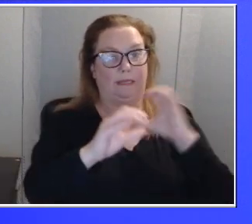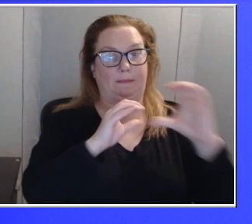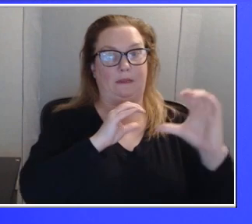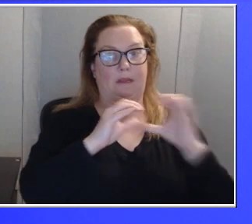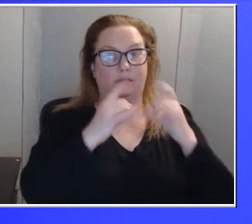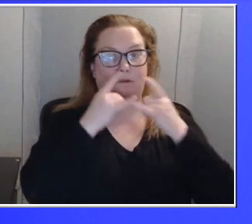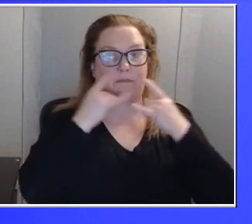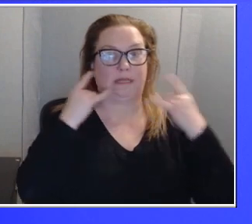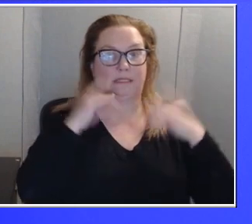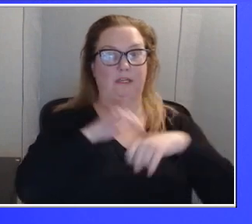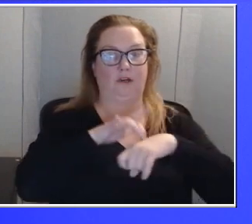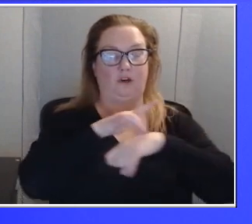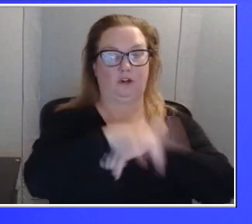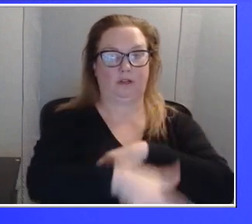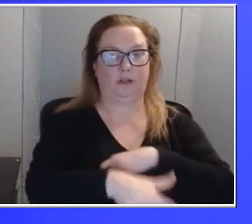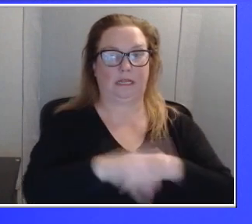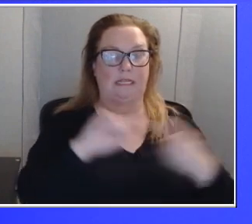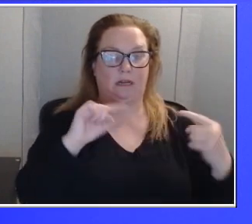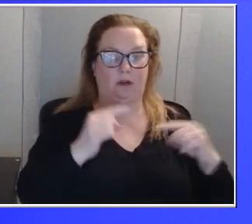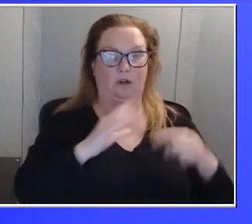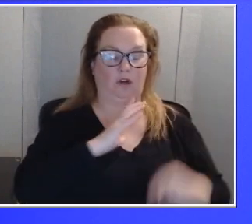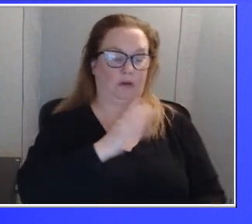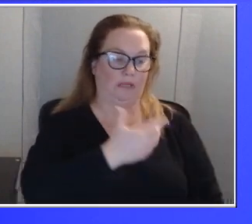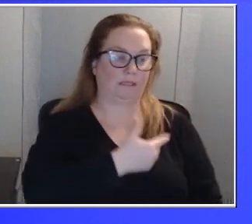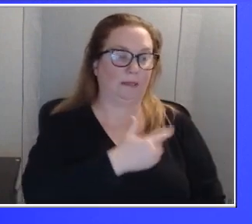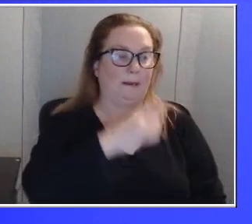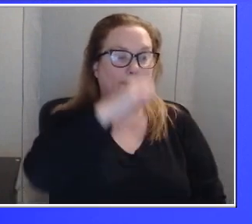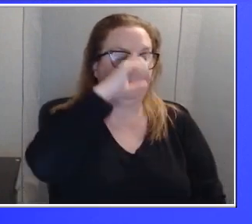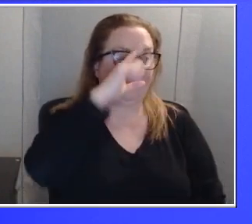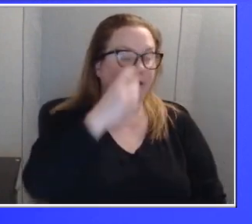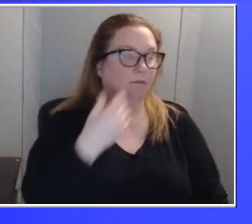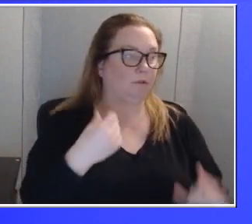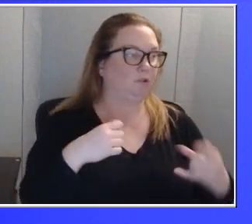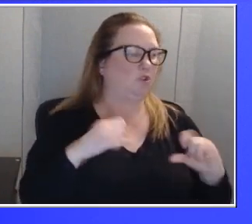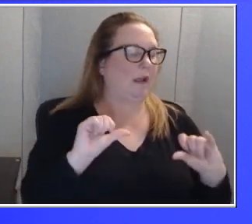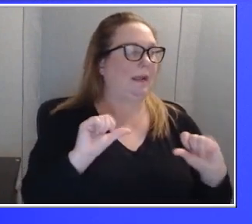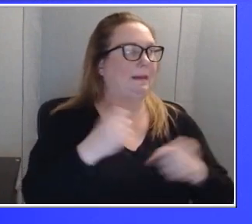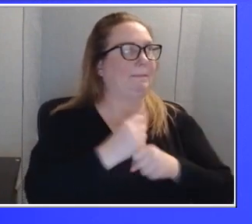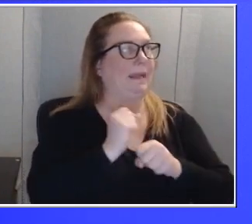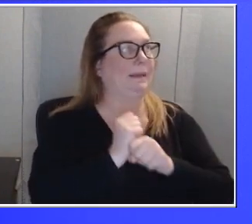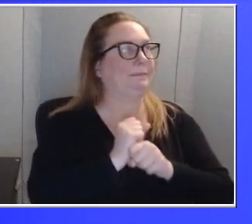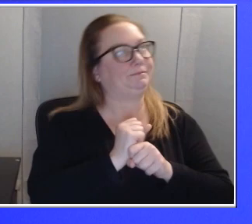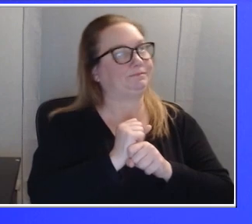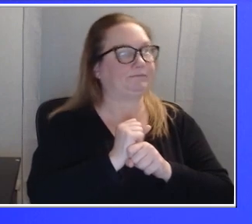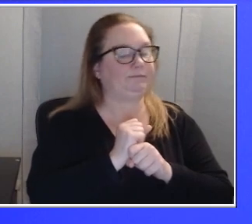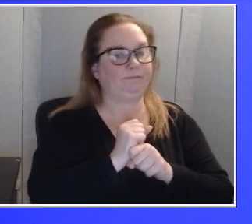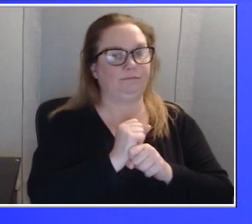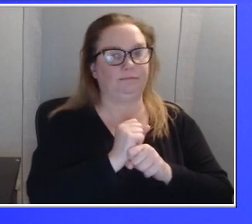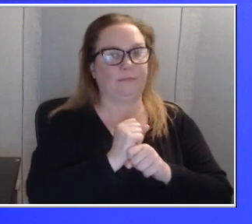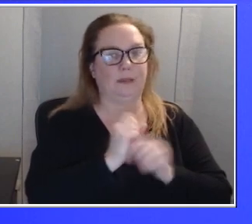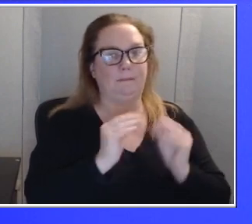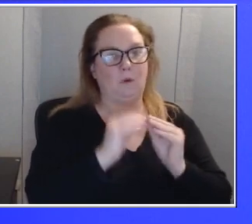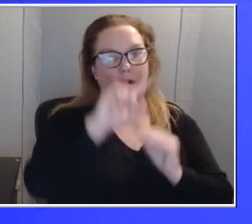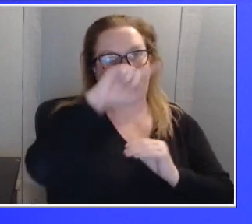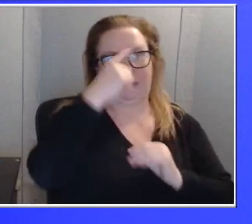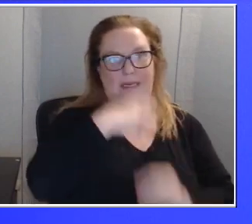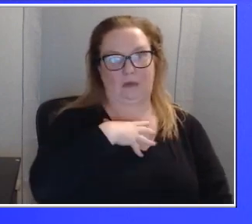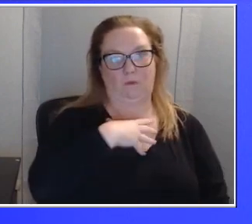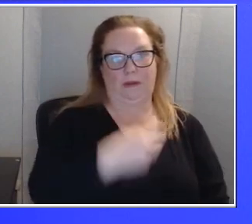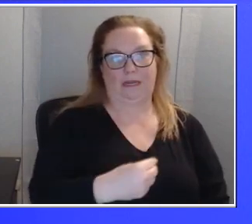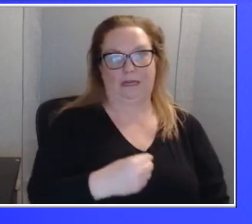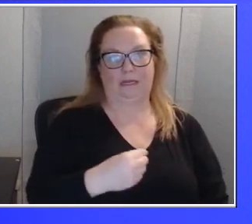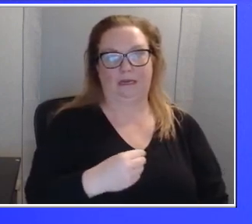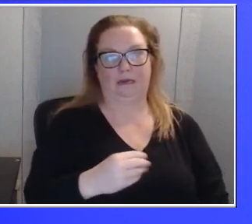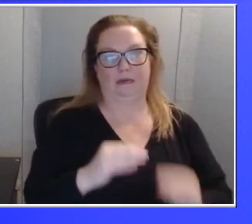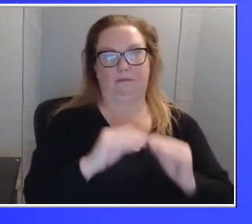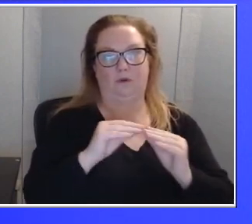masking early, and that really hurt us because I think we tried to make it a little bit more black and white when it really needed to be a little bit